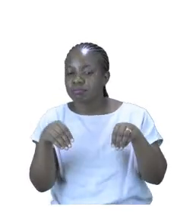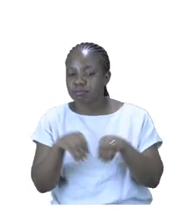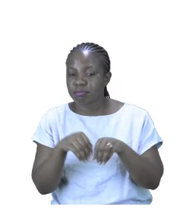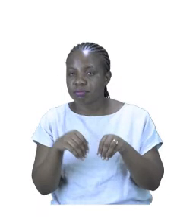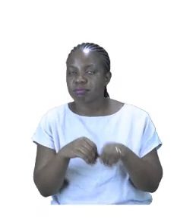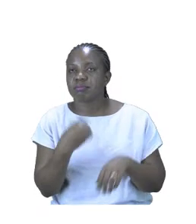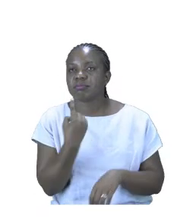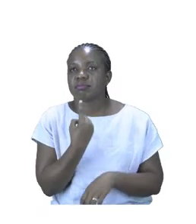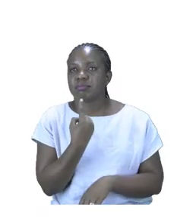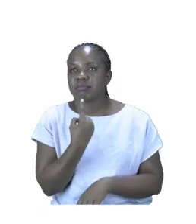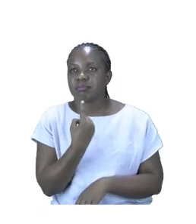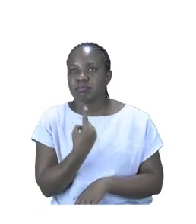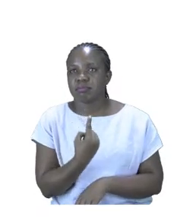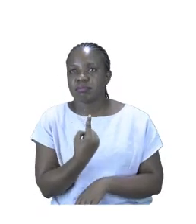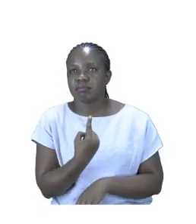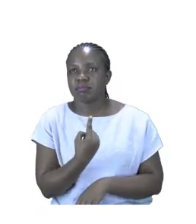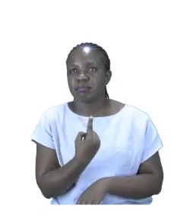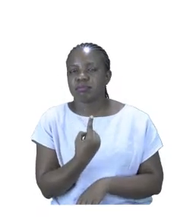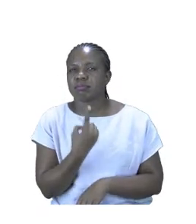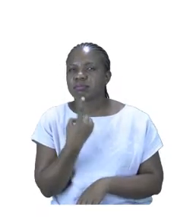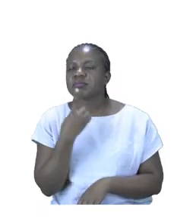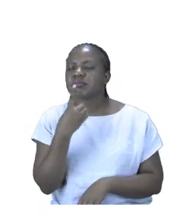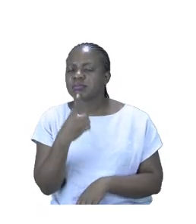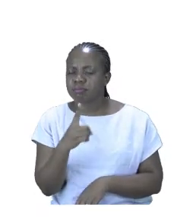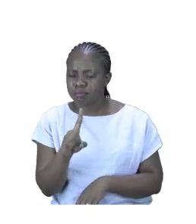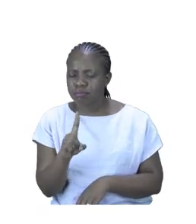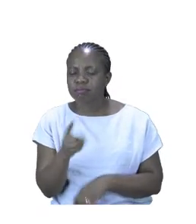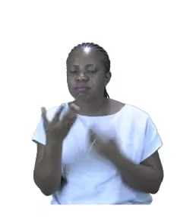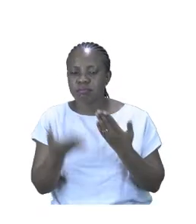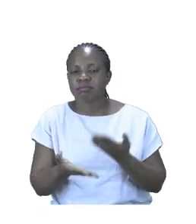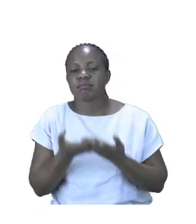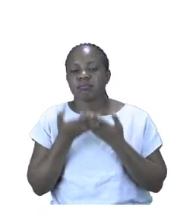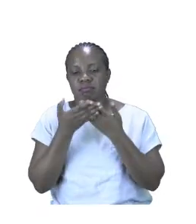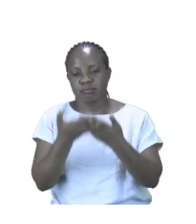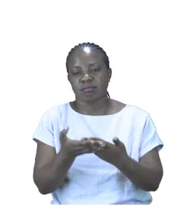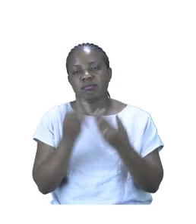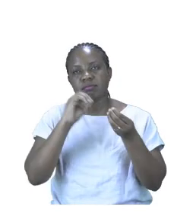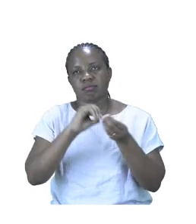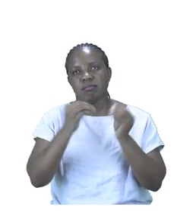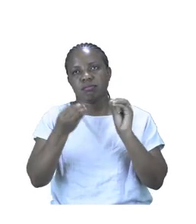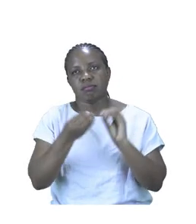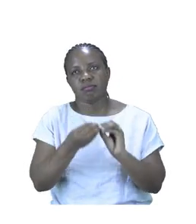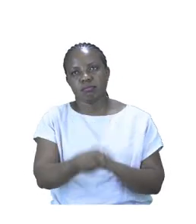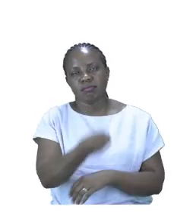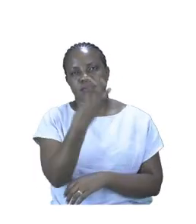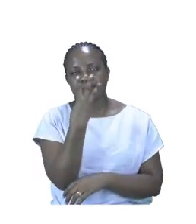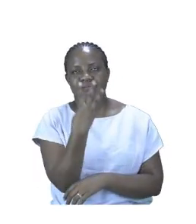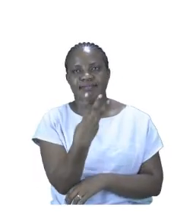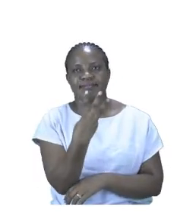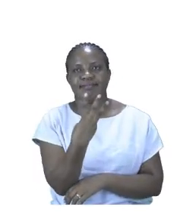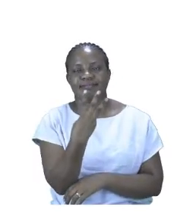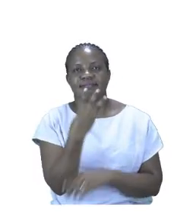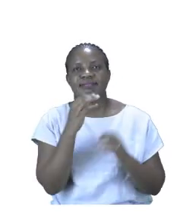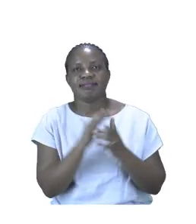yourselves. But before you do them by yourselves, let me try and help you with number 3. Number 3 says,